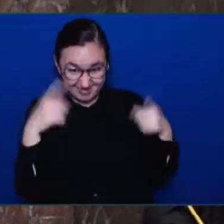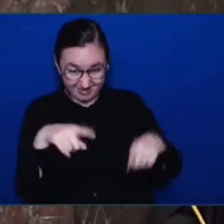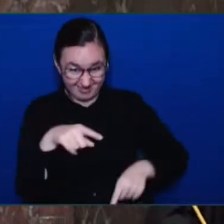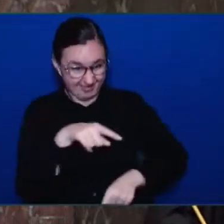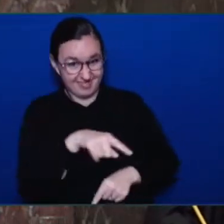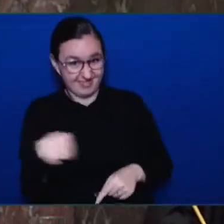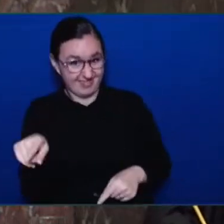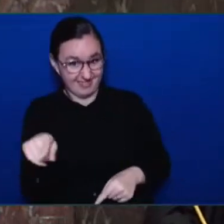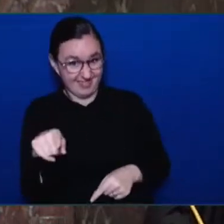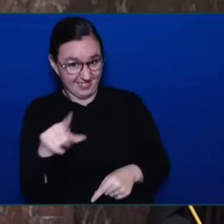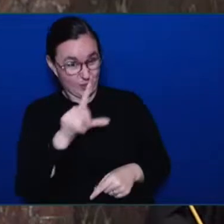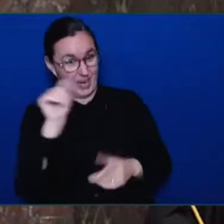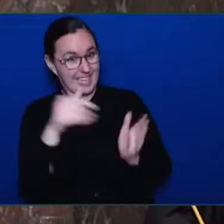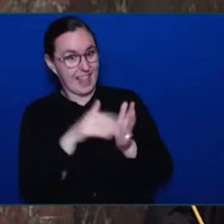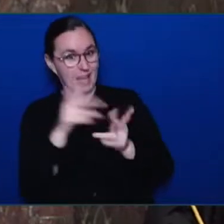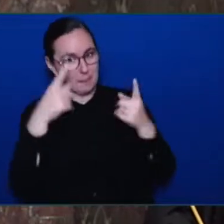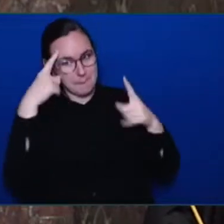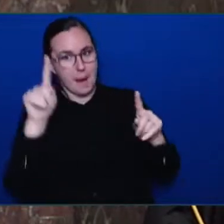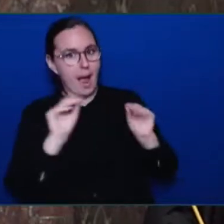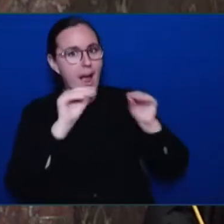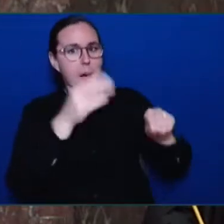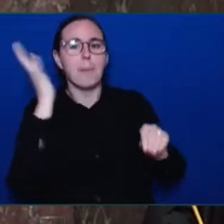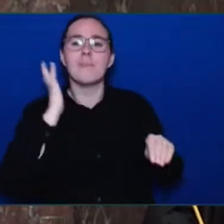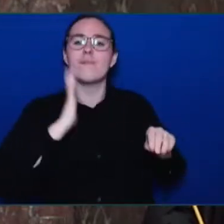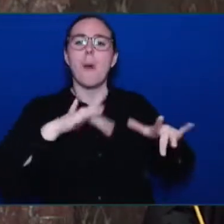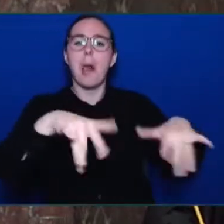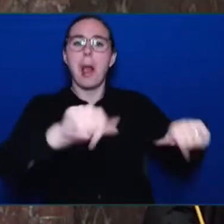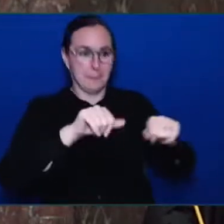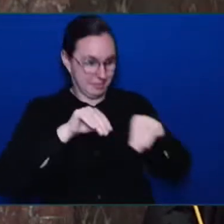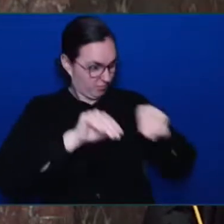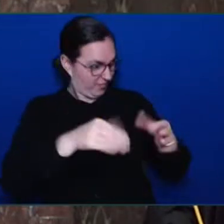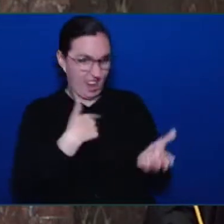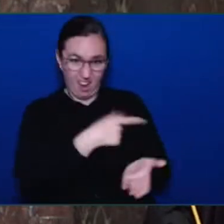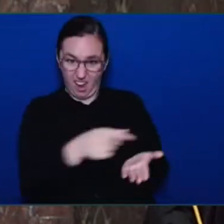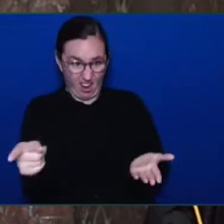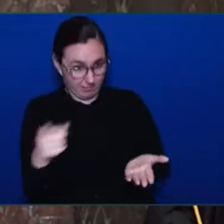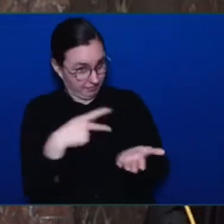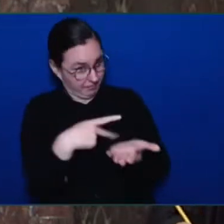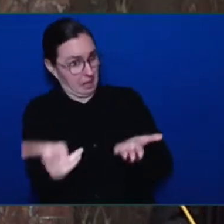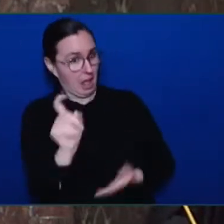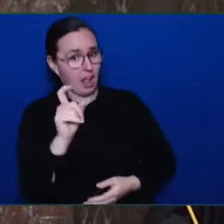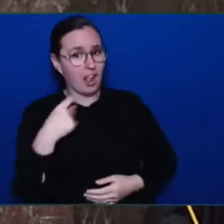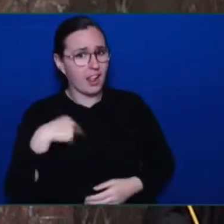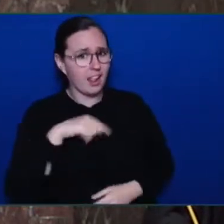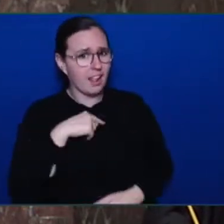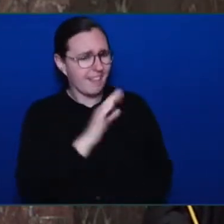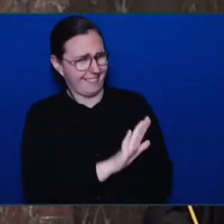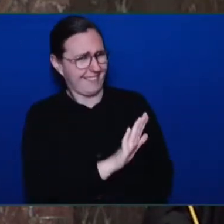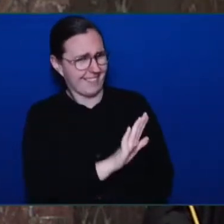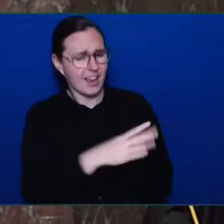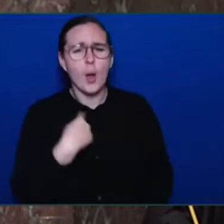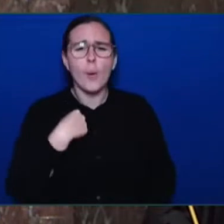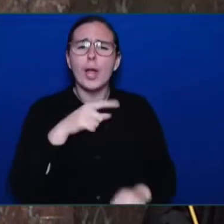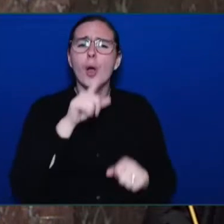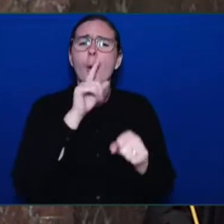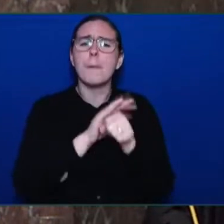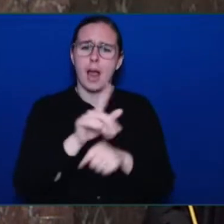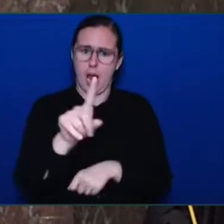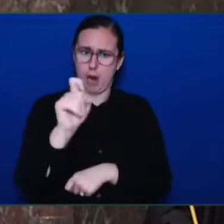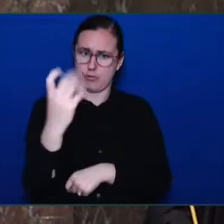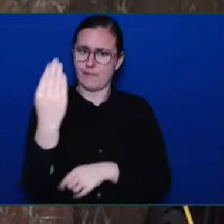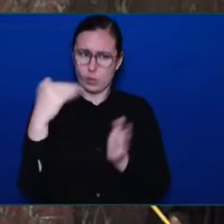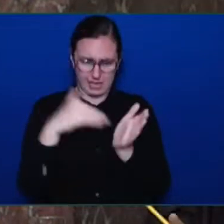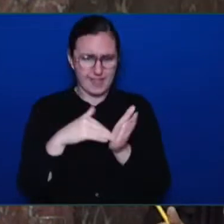And Mr. Speaker, the honourable member is right. We have committed to the delivery of 114,000 homes in partnership with